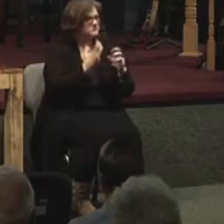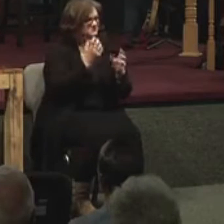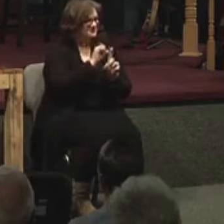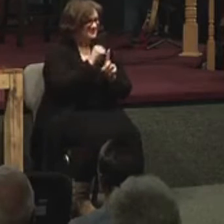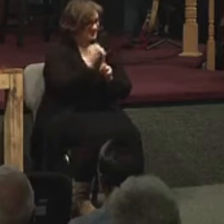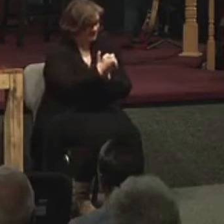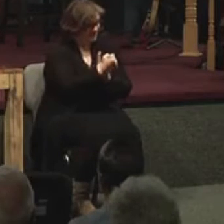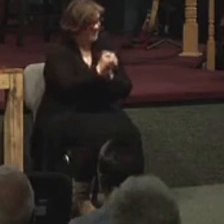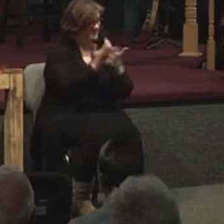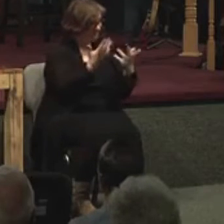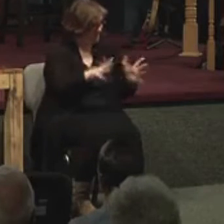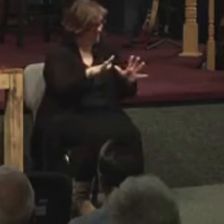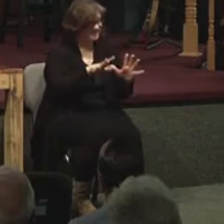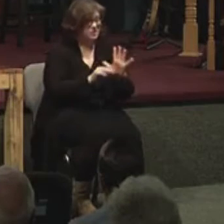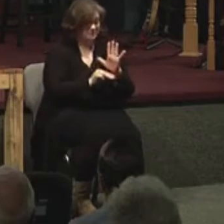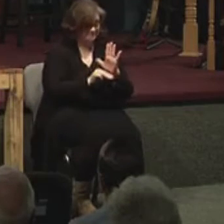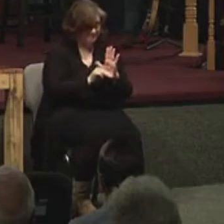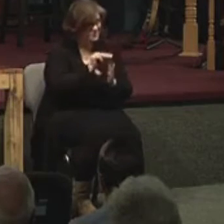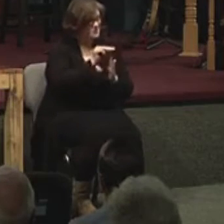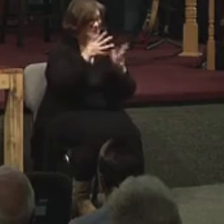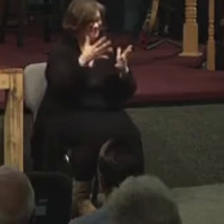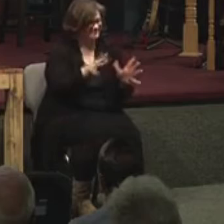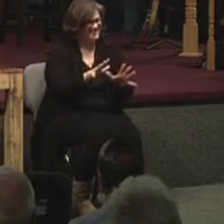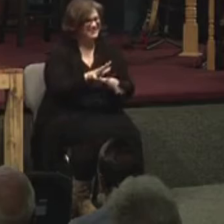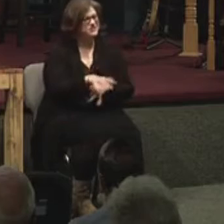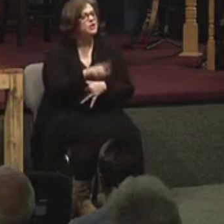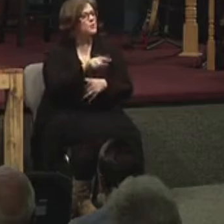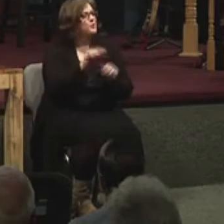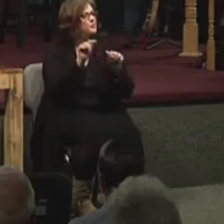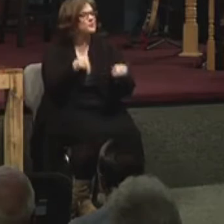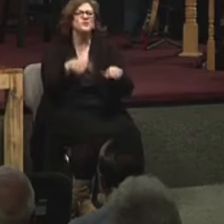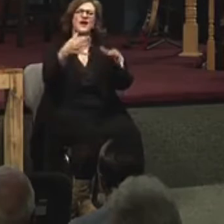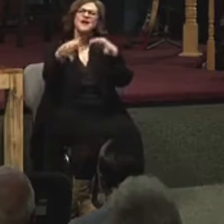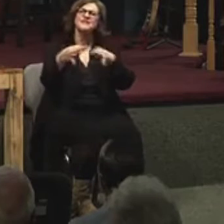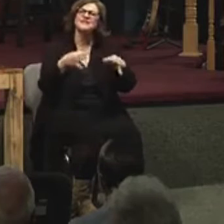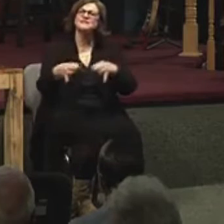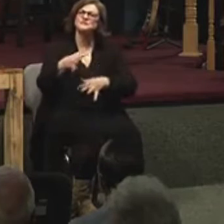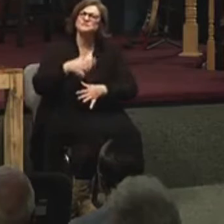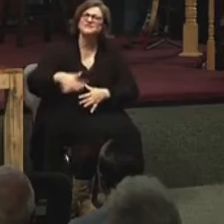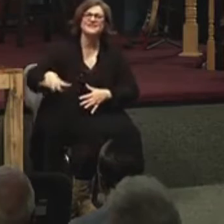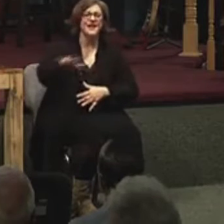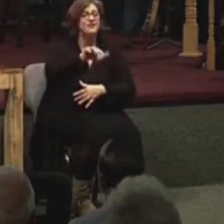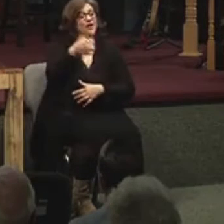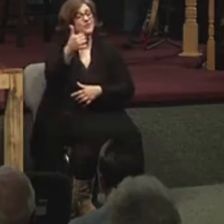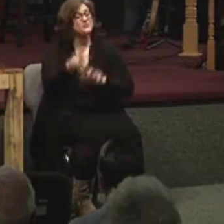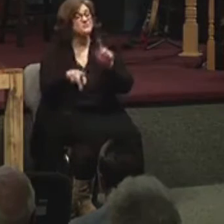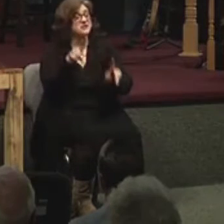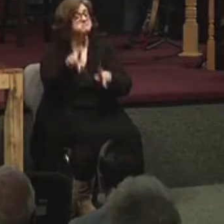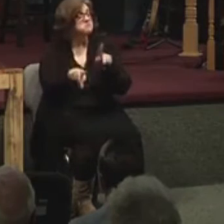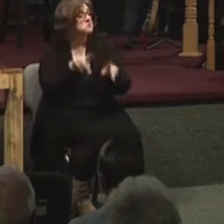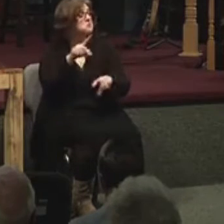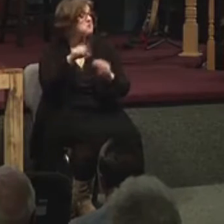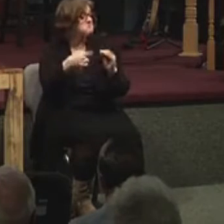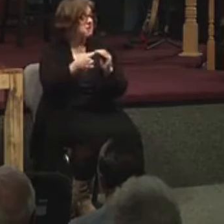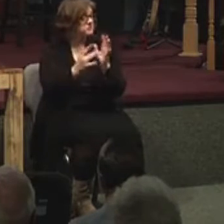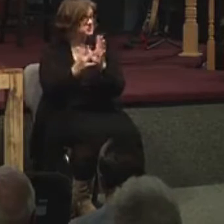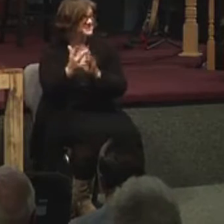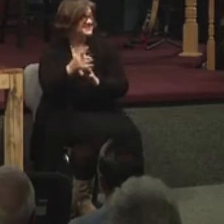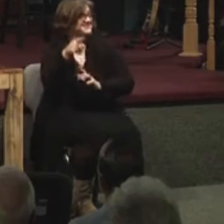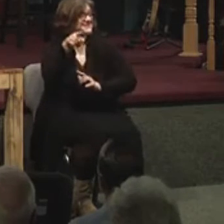crop that's being talked about here in that good soil is the fruit of the Spirit.